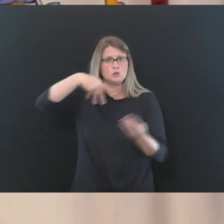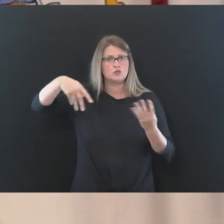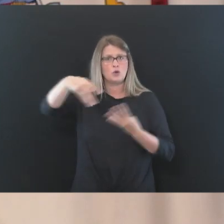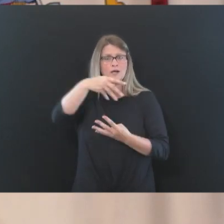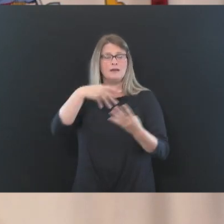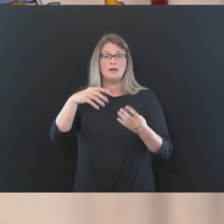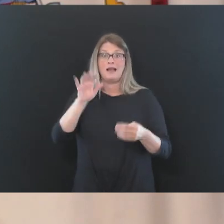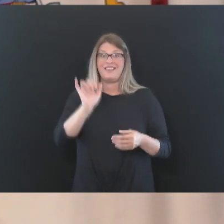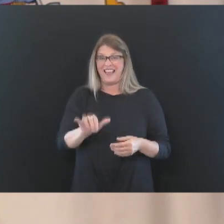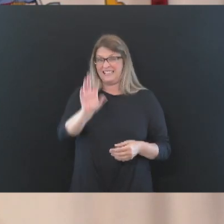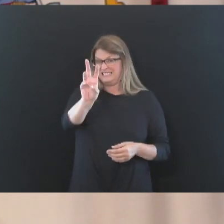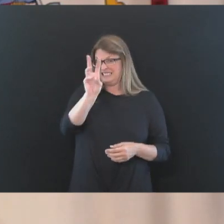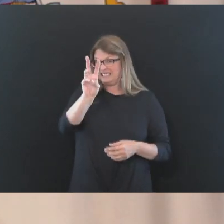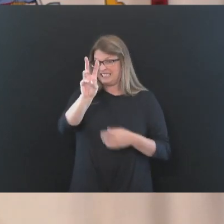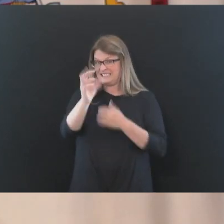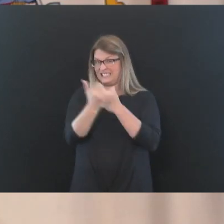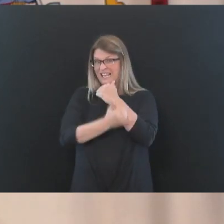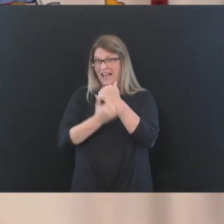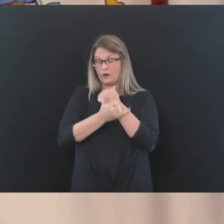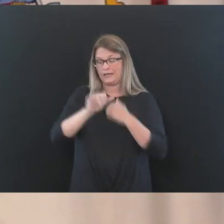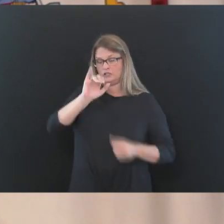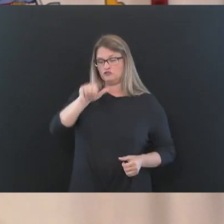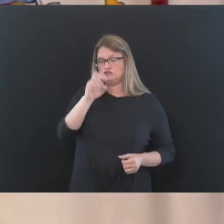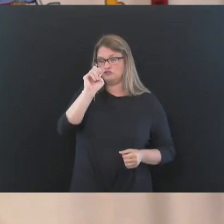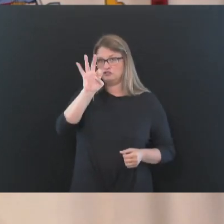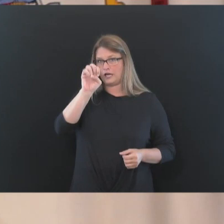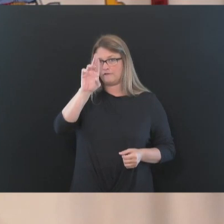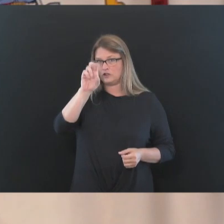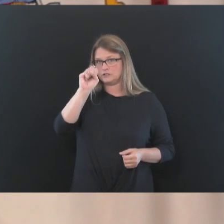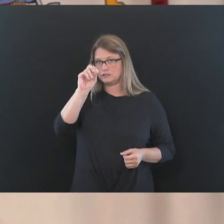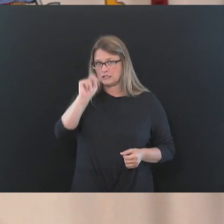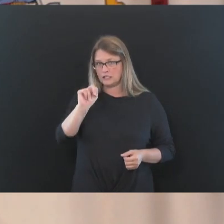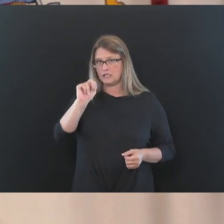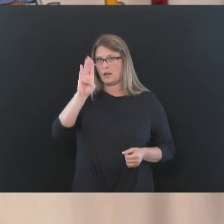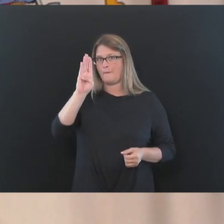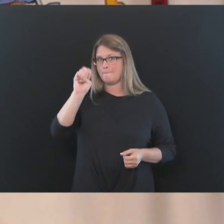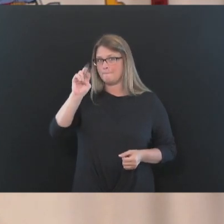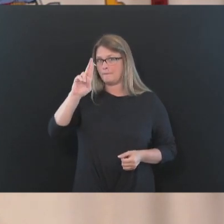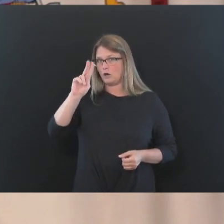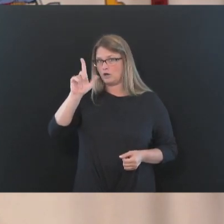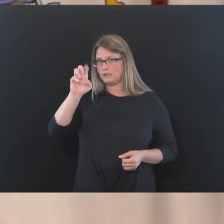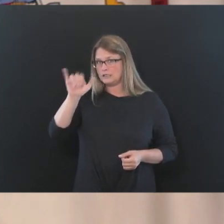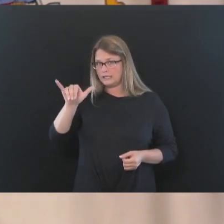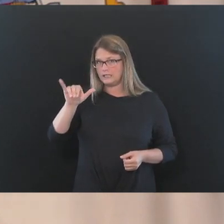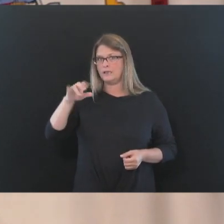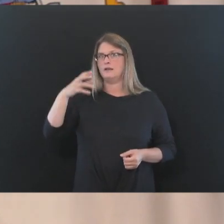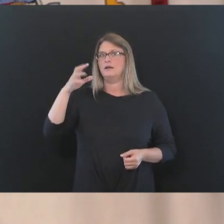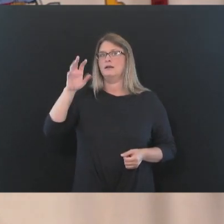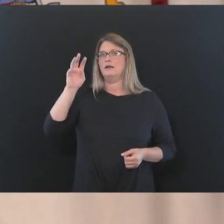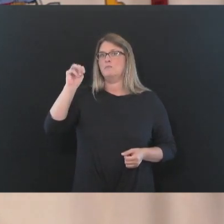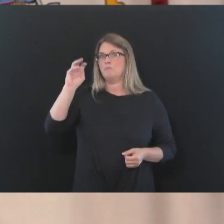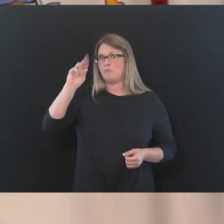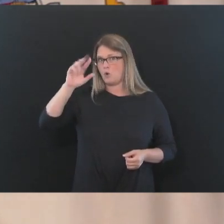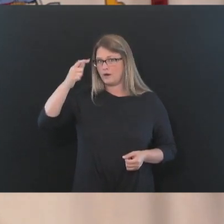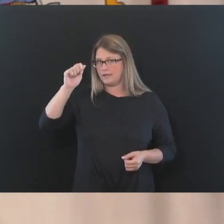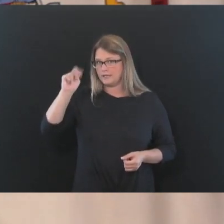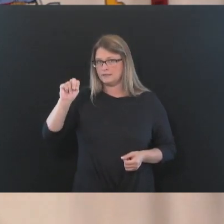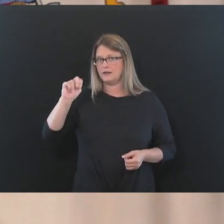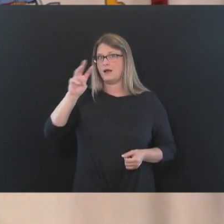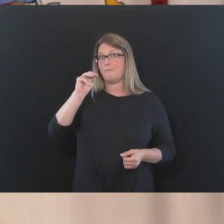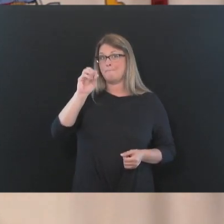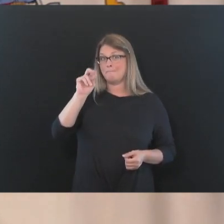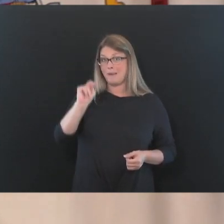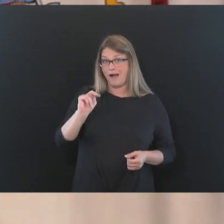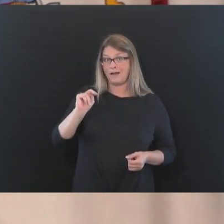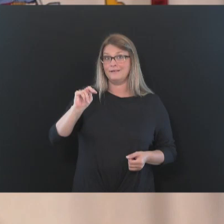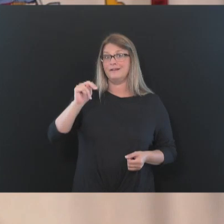I mentioned, and they were Jefferson, Berkeley, Morgan, Monongahela, Harrison, and Kanawha counties, just stay with